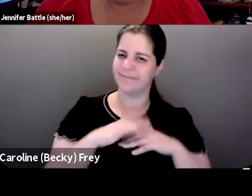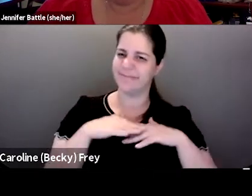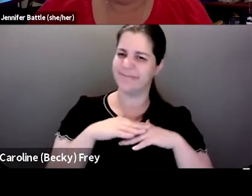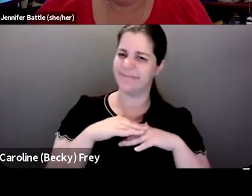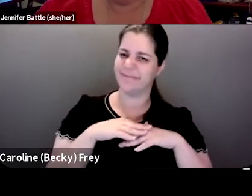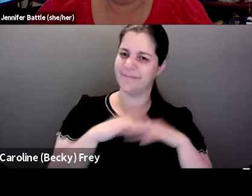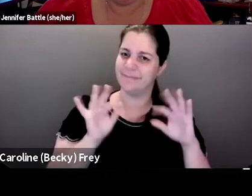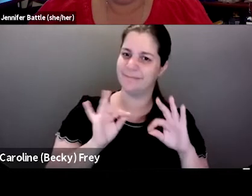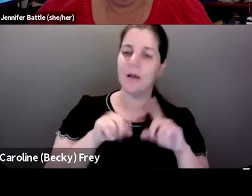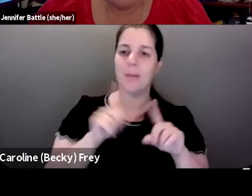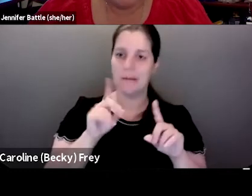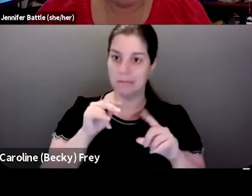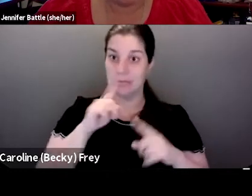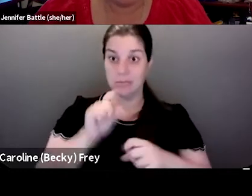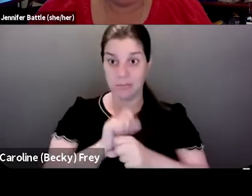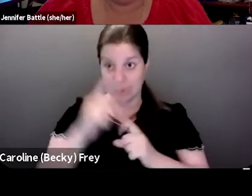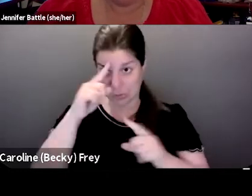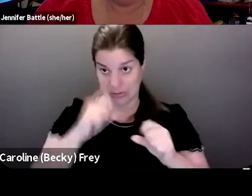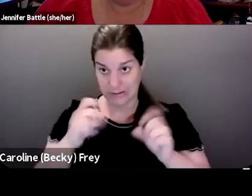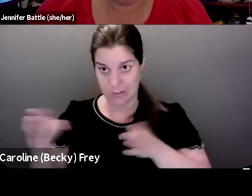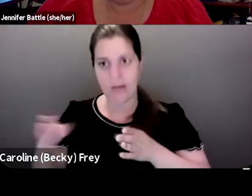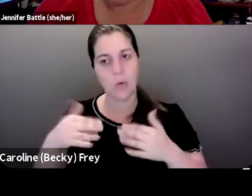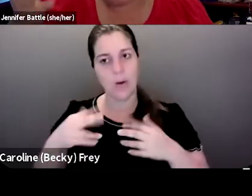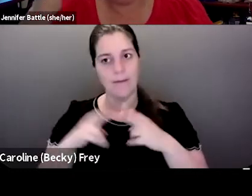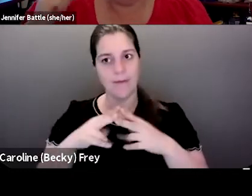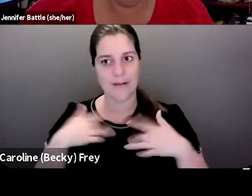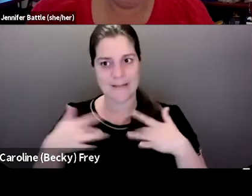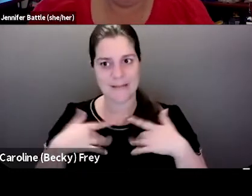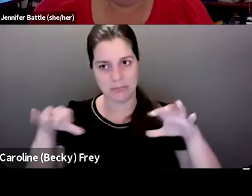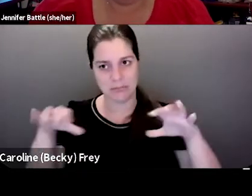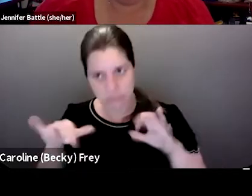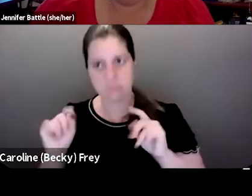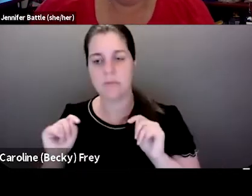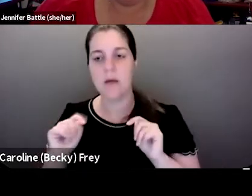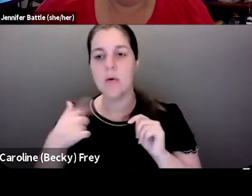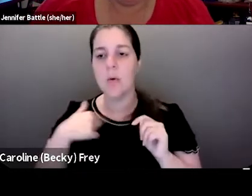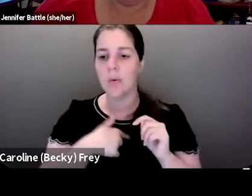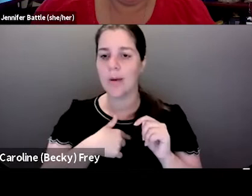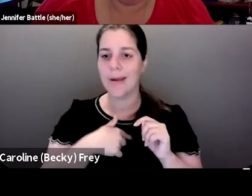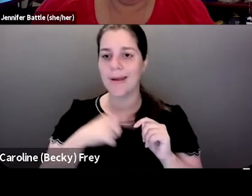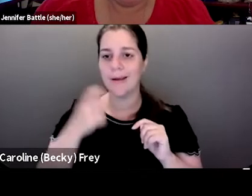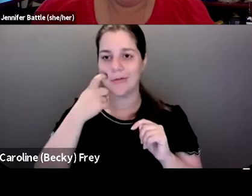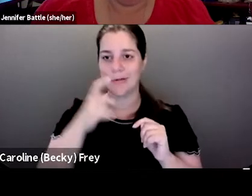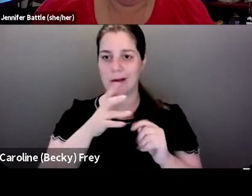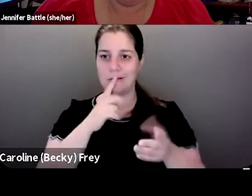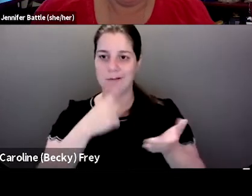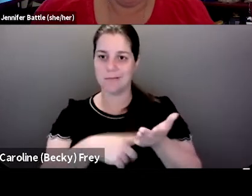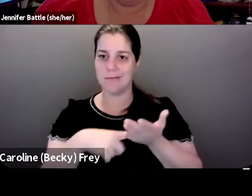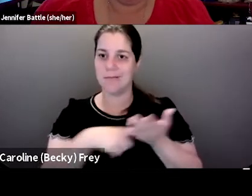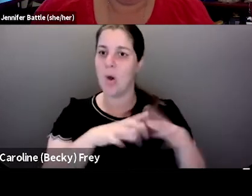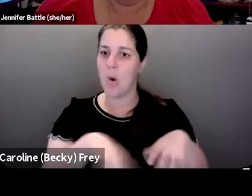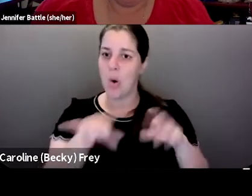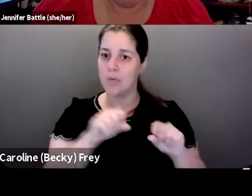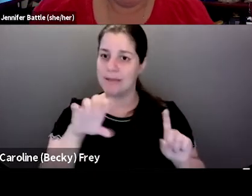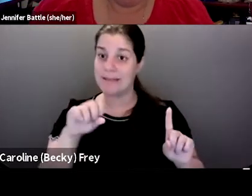planning, has been very exciting. In fact, actually, Vic spoke to our stakeholder meeting yesterday and was very